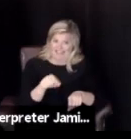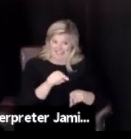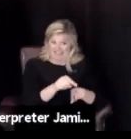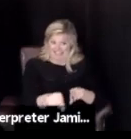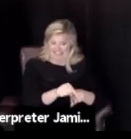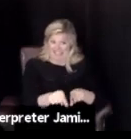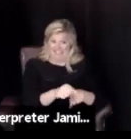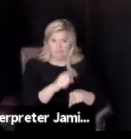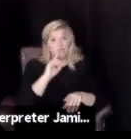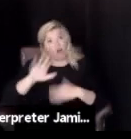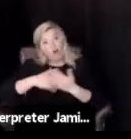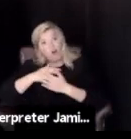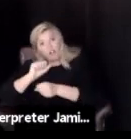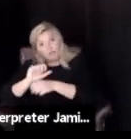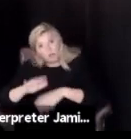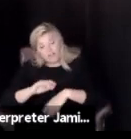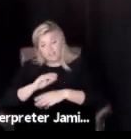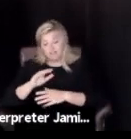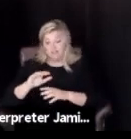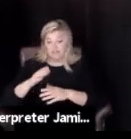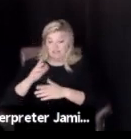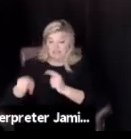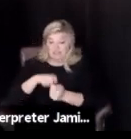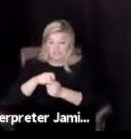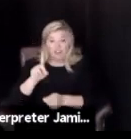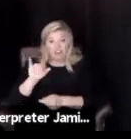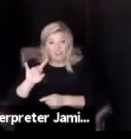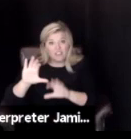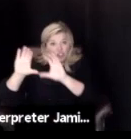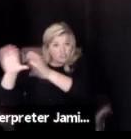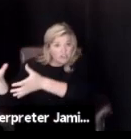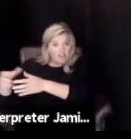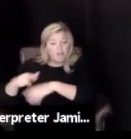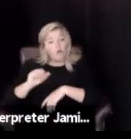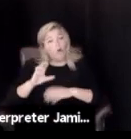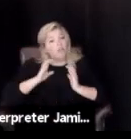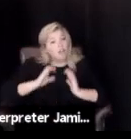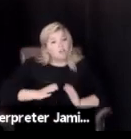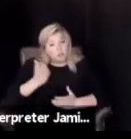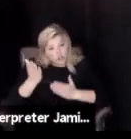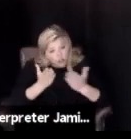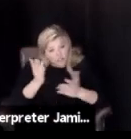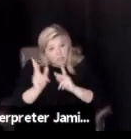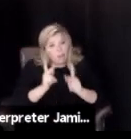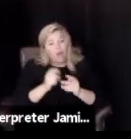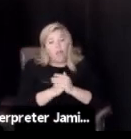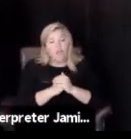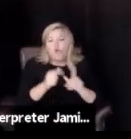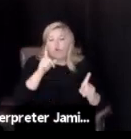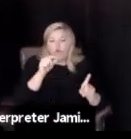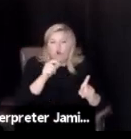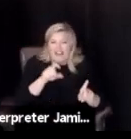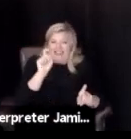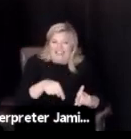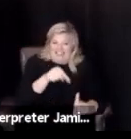division within the company? Is it salespeople? Is it the people doing customer service on our telephone lines? Who is it that